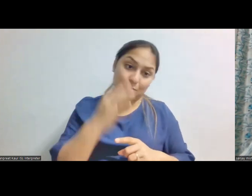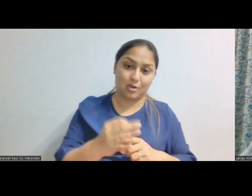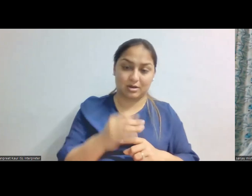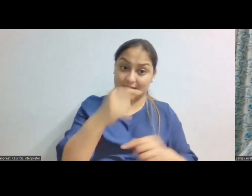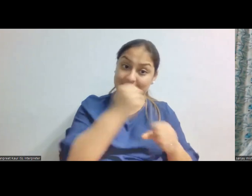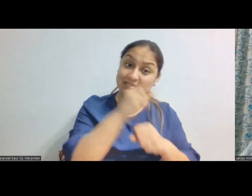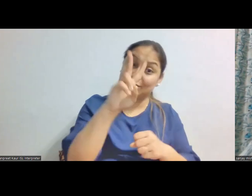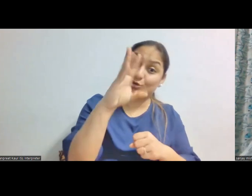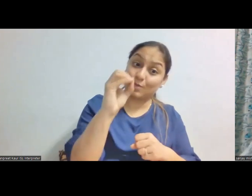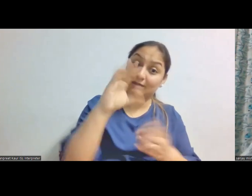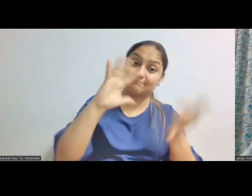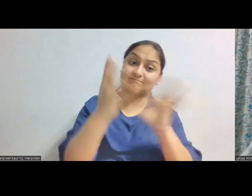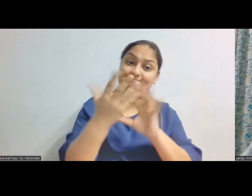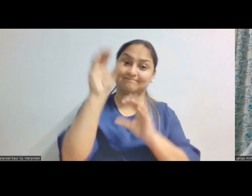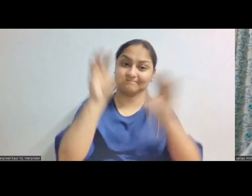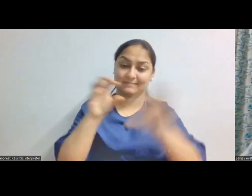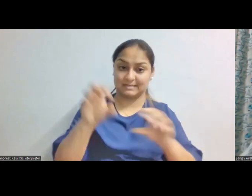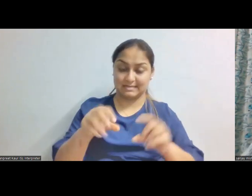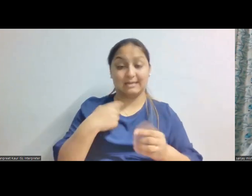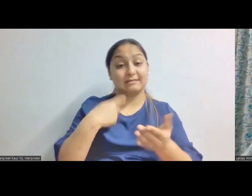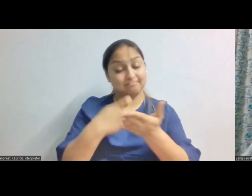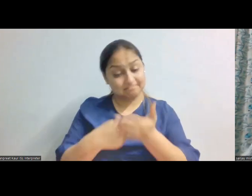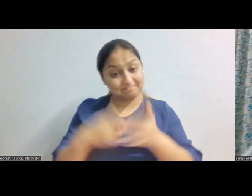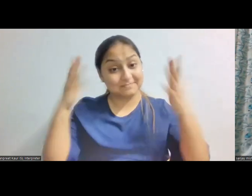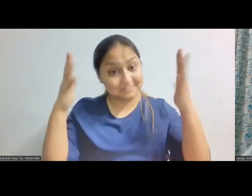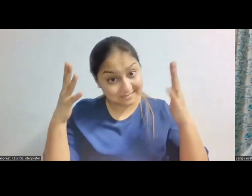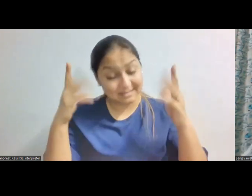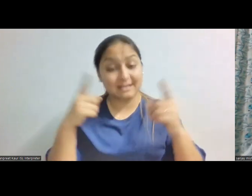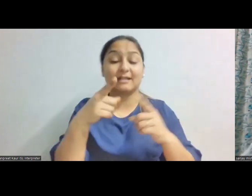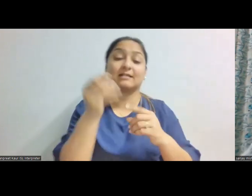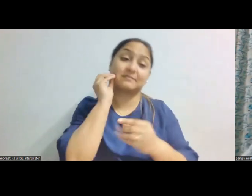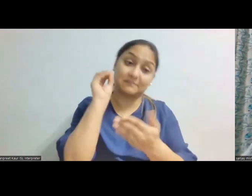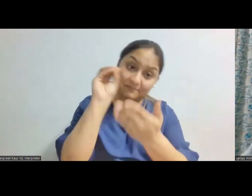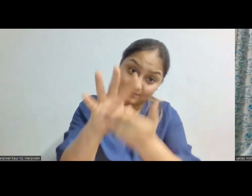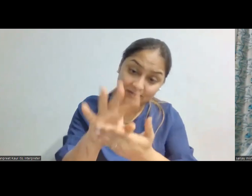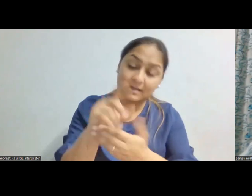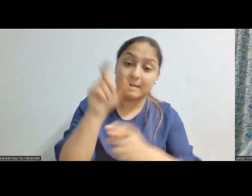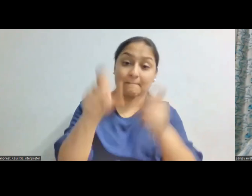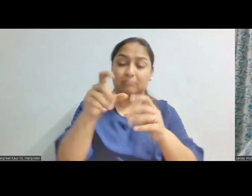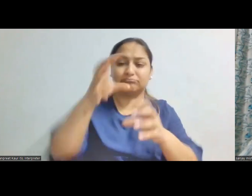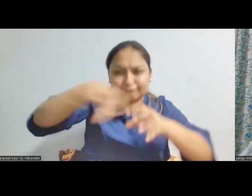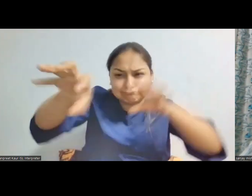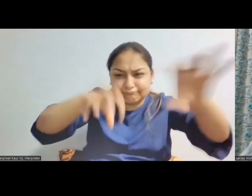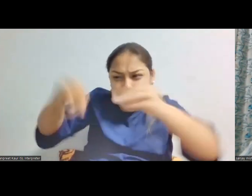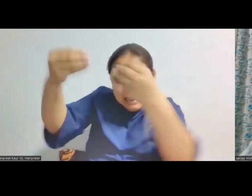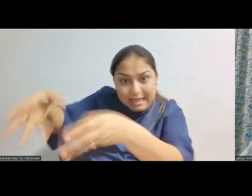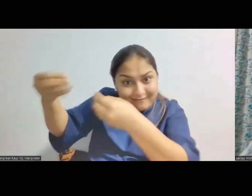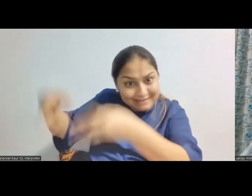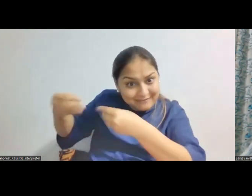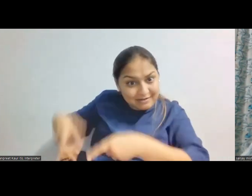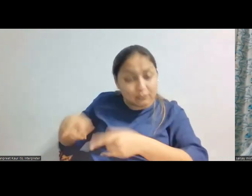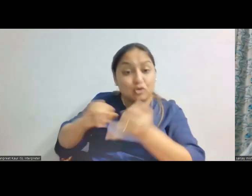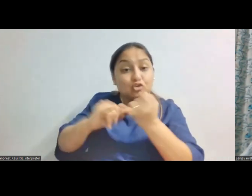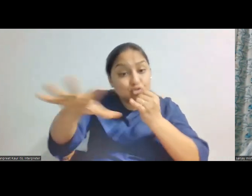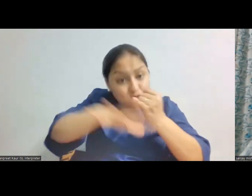countries. And we recognize and acknowledge the dire need to bring people from marginalized groups into the social,